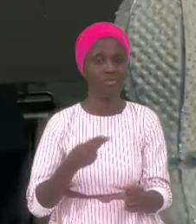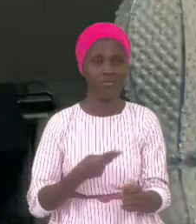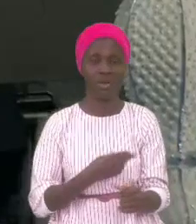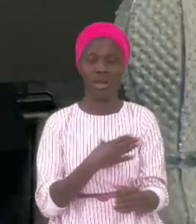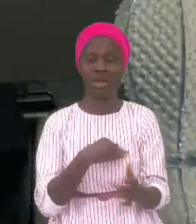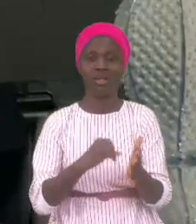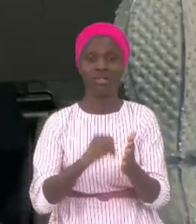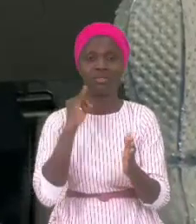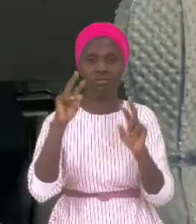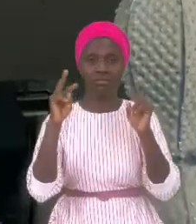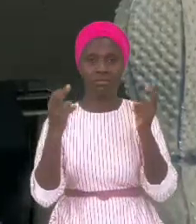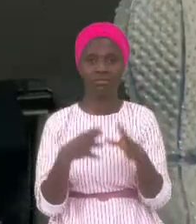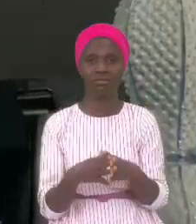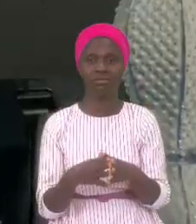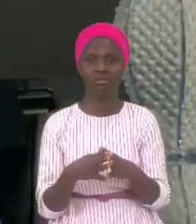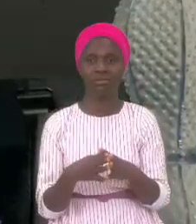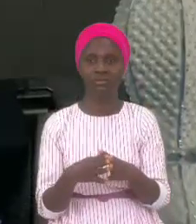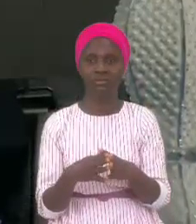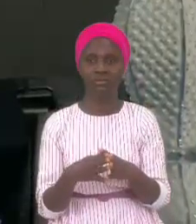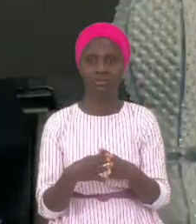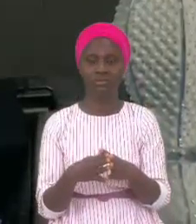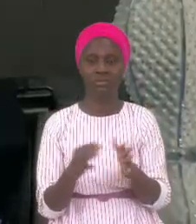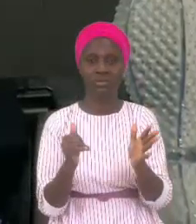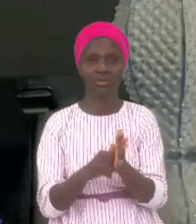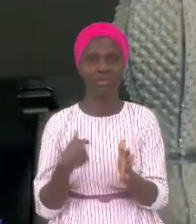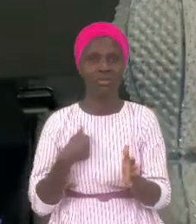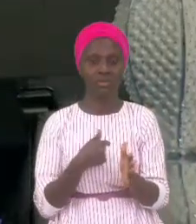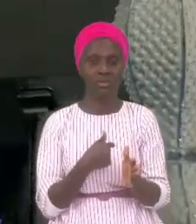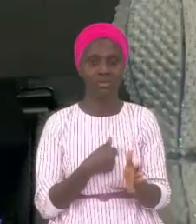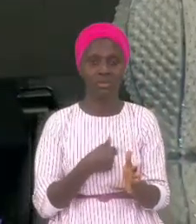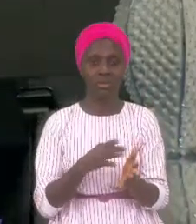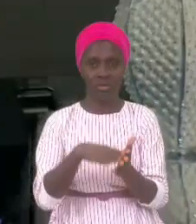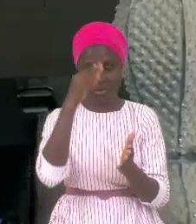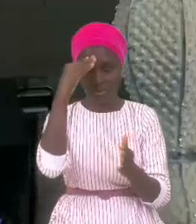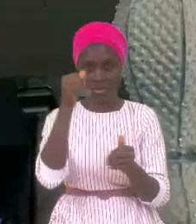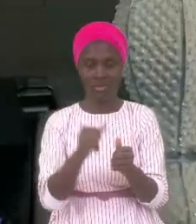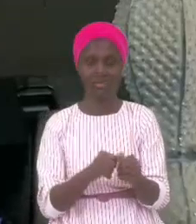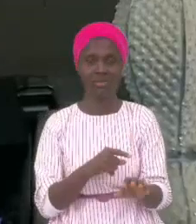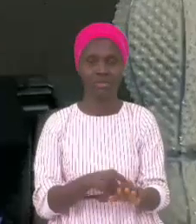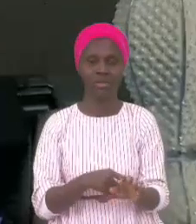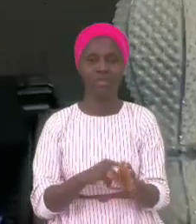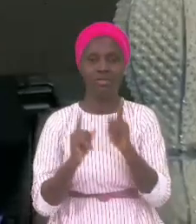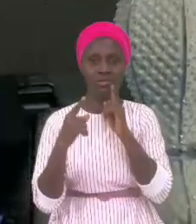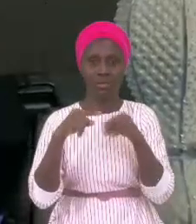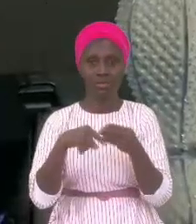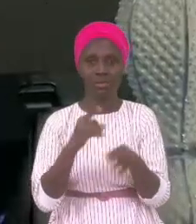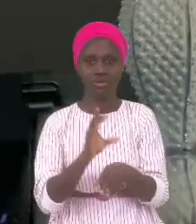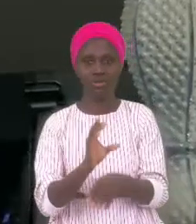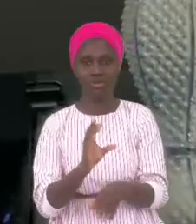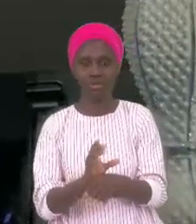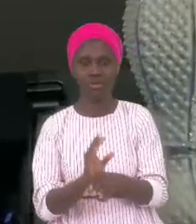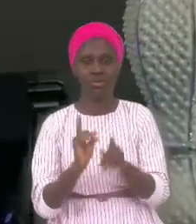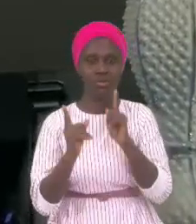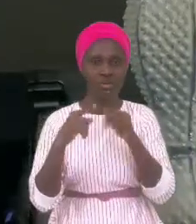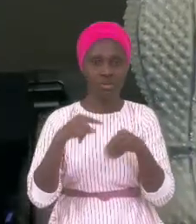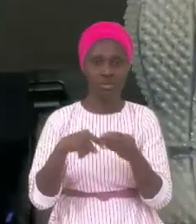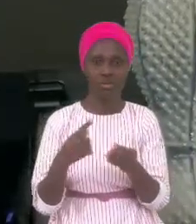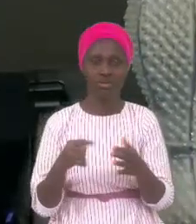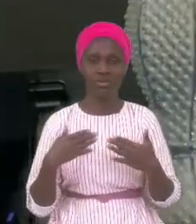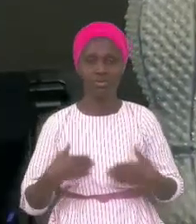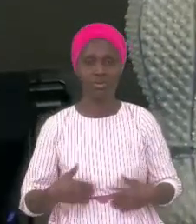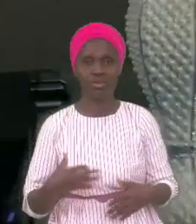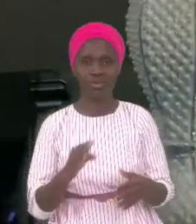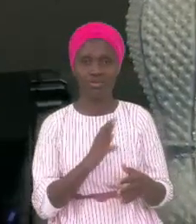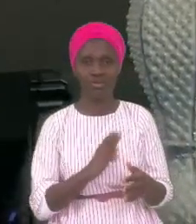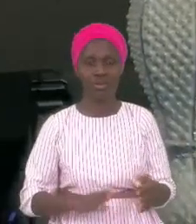topic, it's on our lips every time. We talk about the church, we talk about the body of Christ, and we